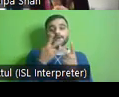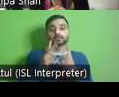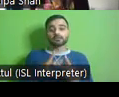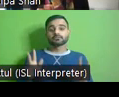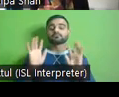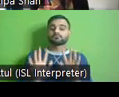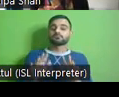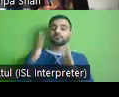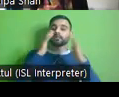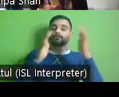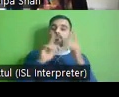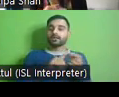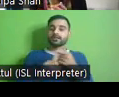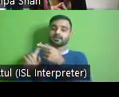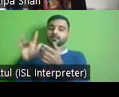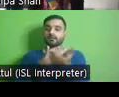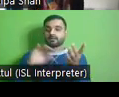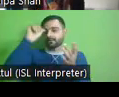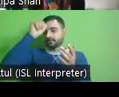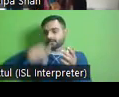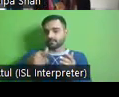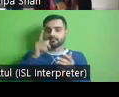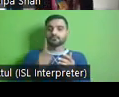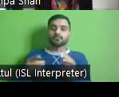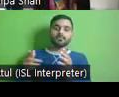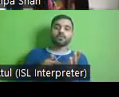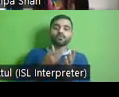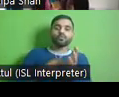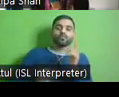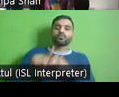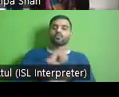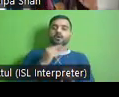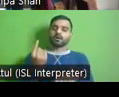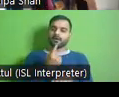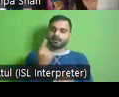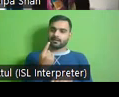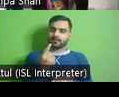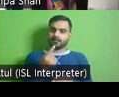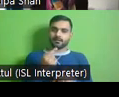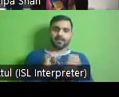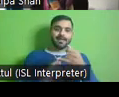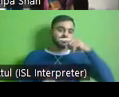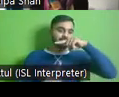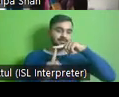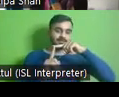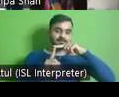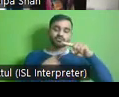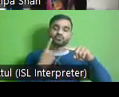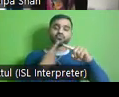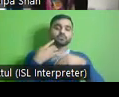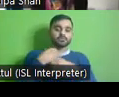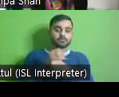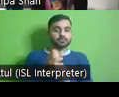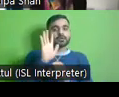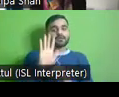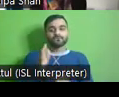forests of Central and East India, most villages have not only STs, those who are categorized as STs, but